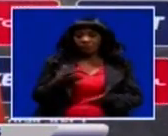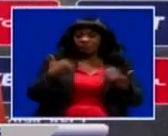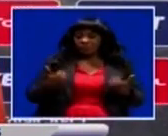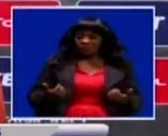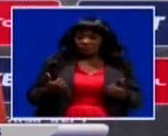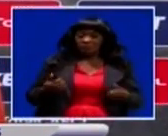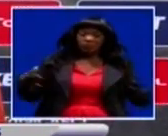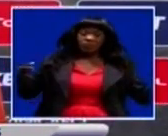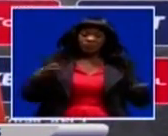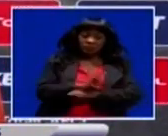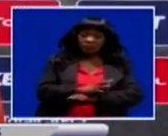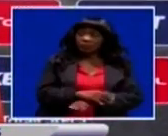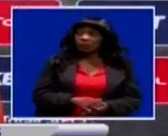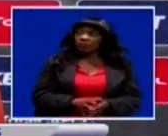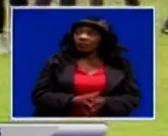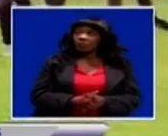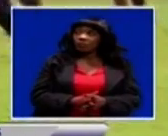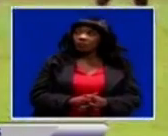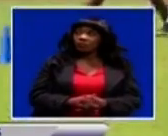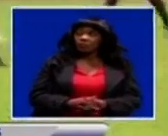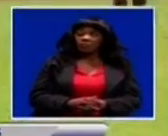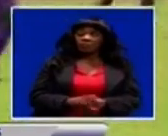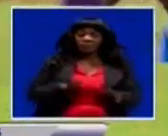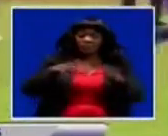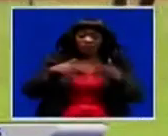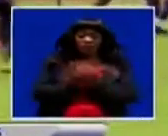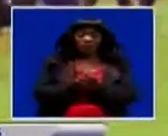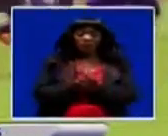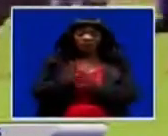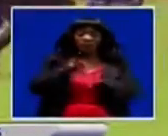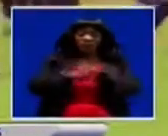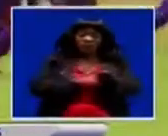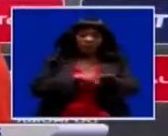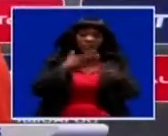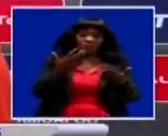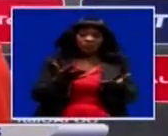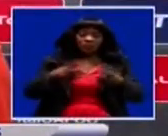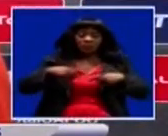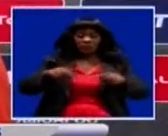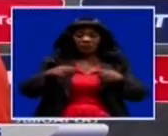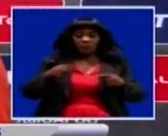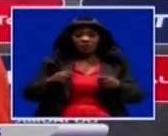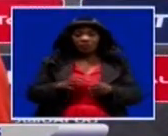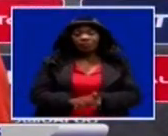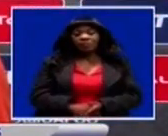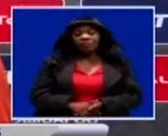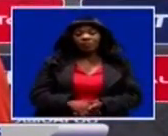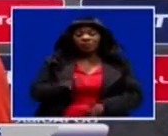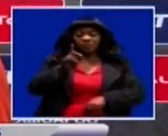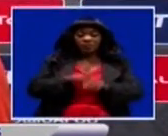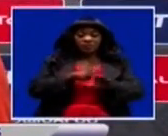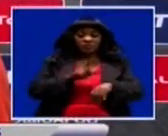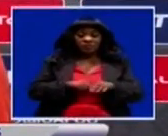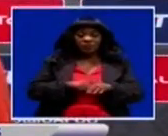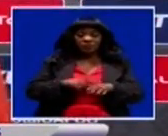about? For how long have I been in this game? In football, there is no revenge.